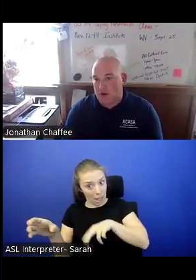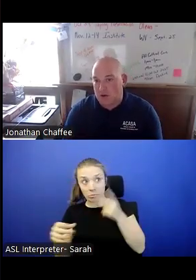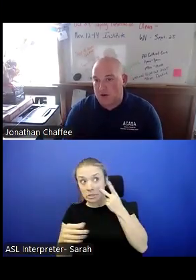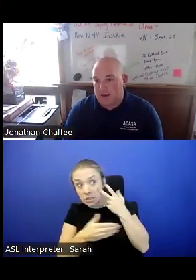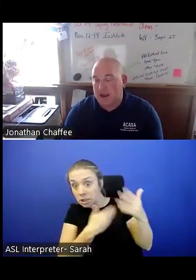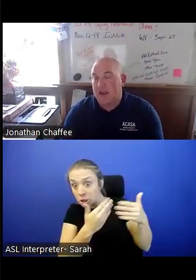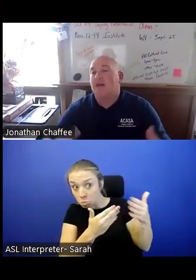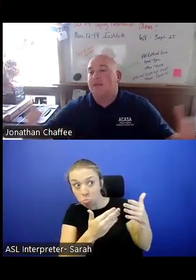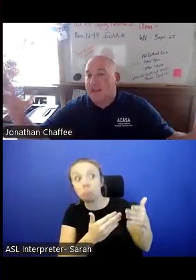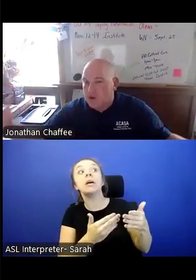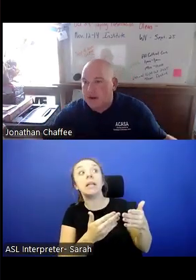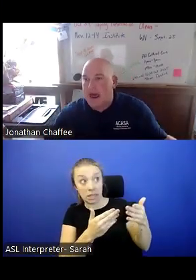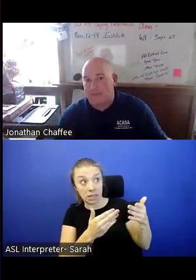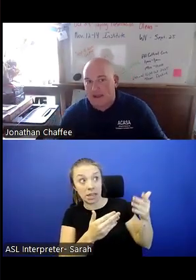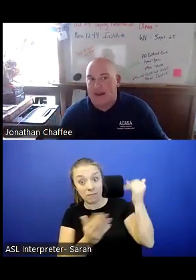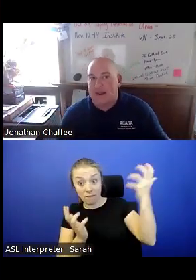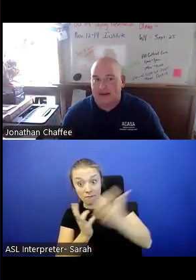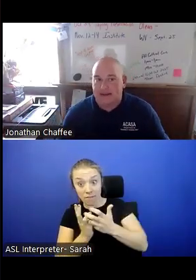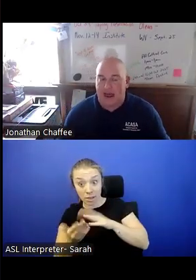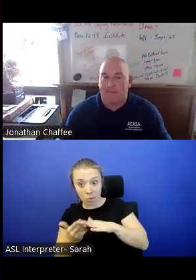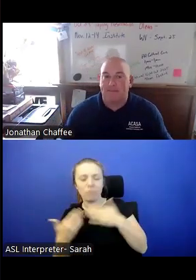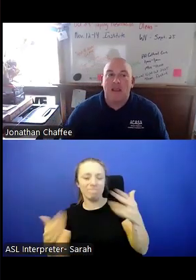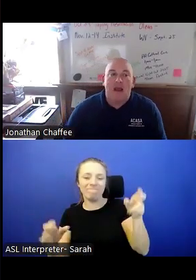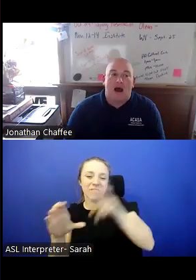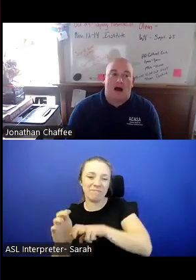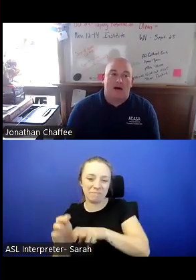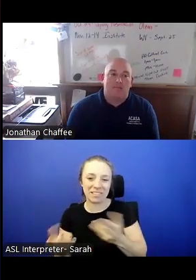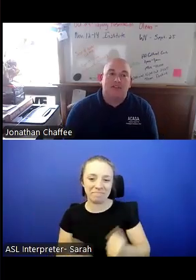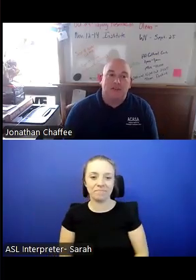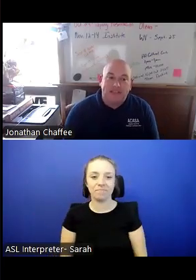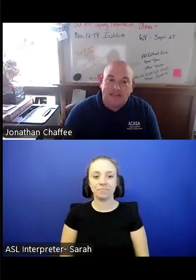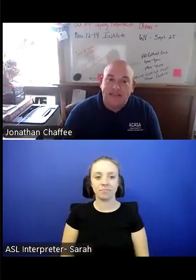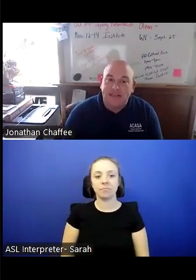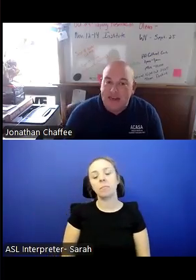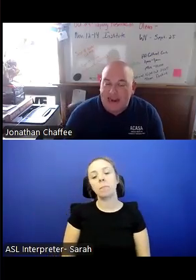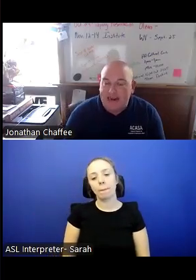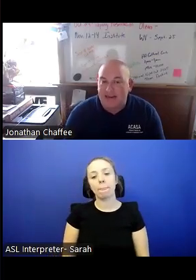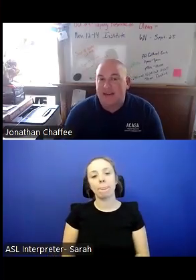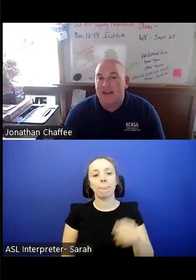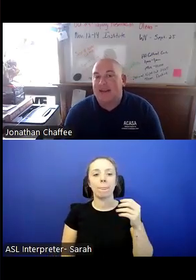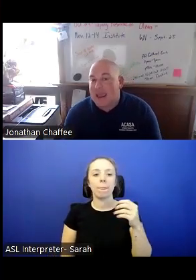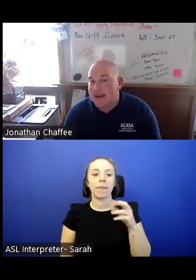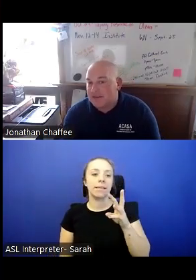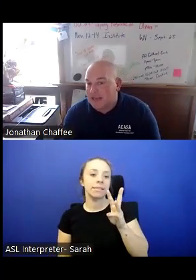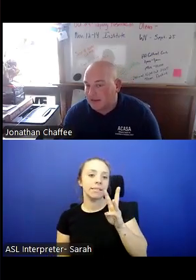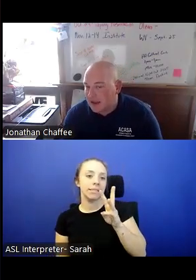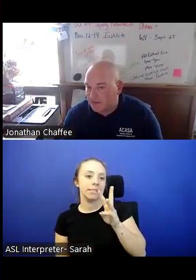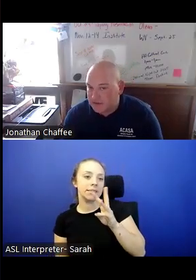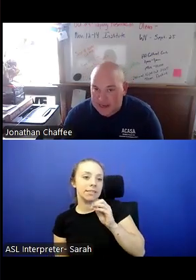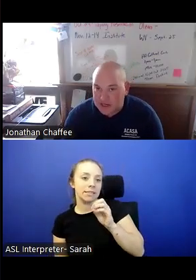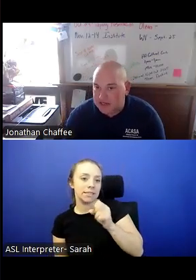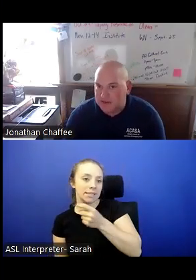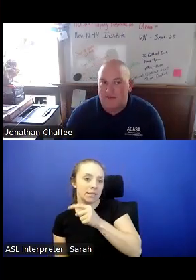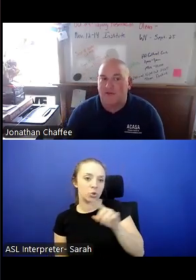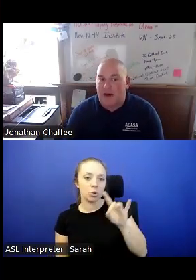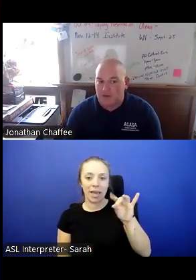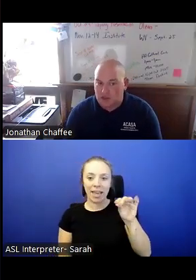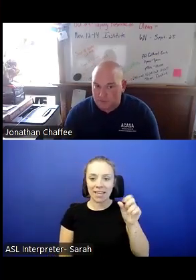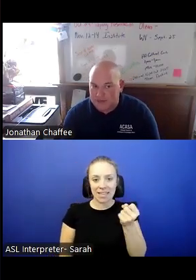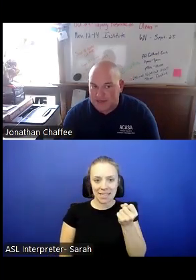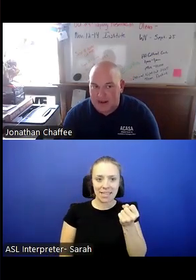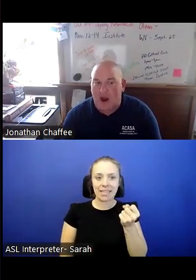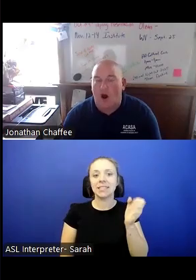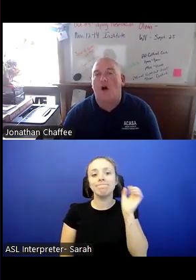your community, then you could opt in at any time. So the 60s and 80s, cannabis had a THC level of